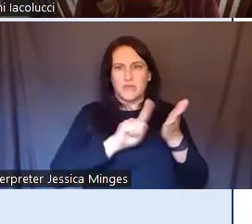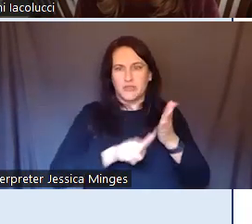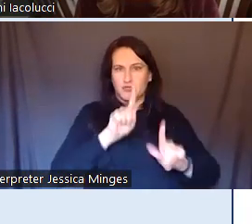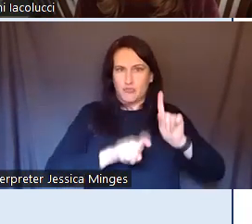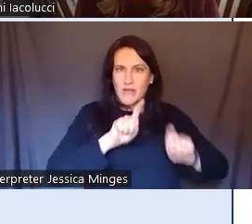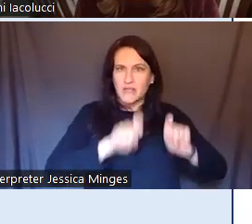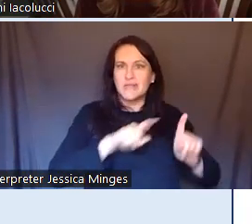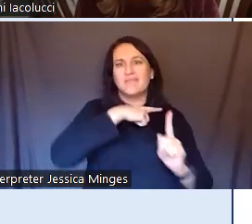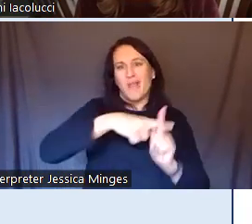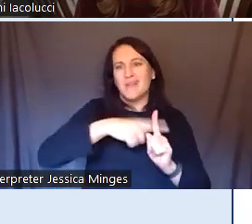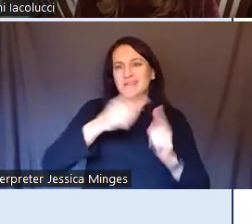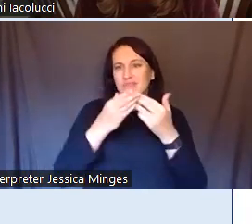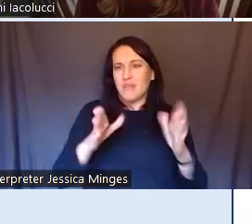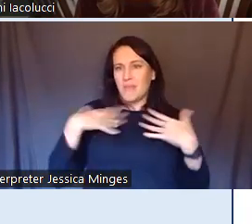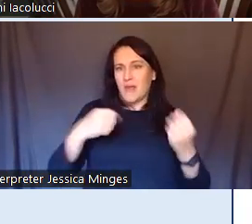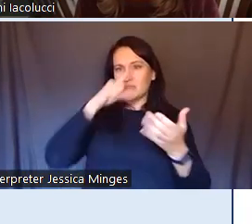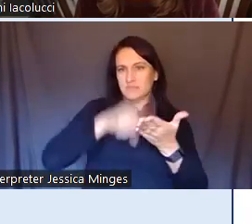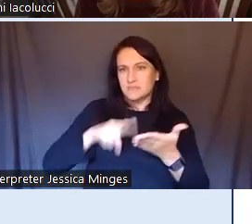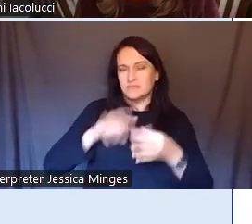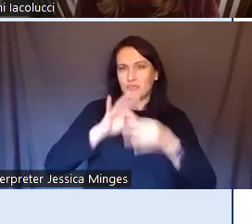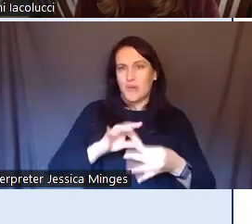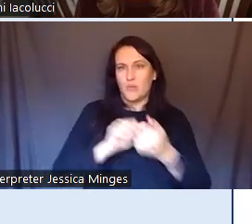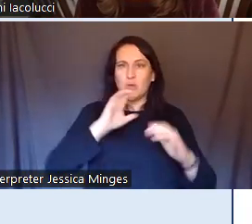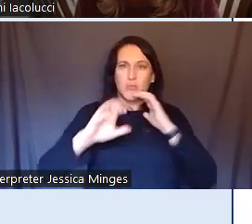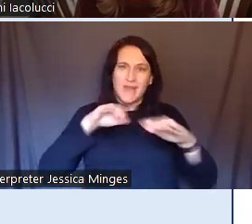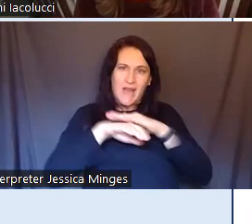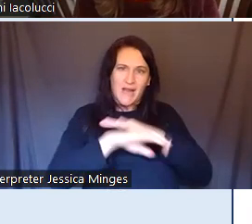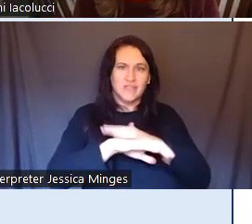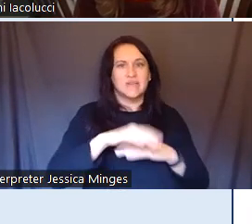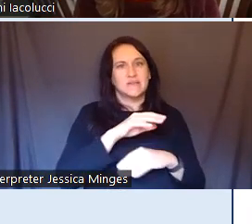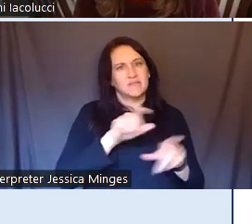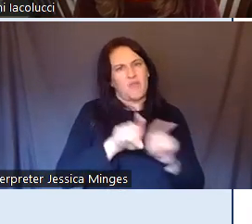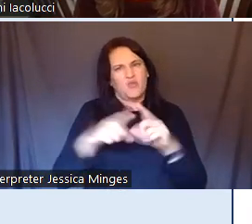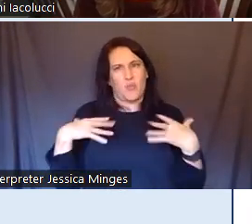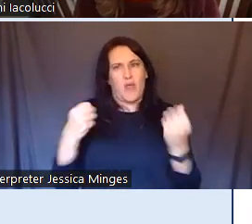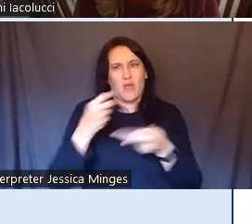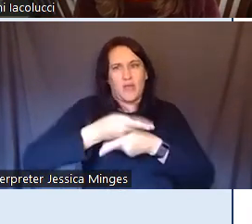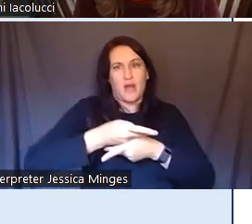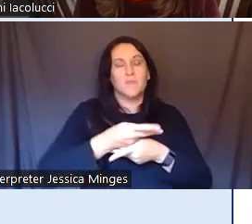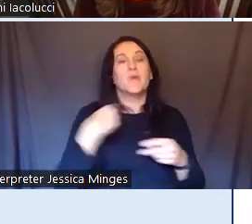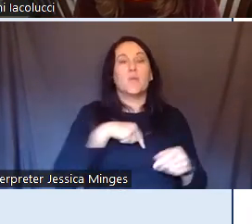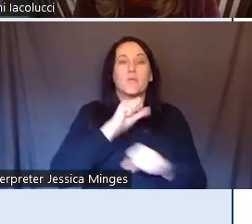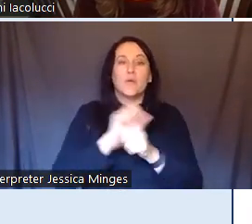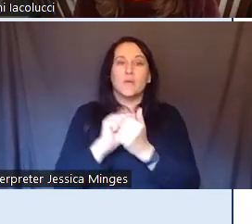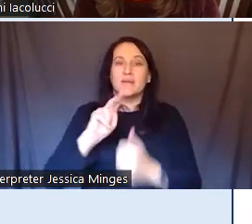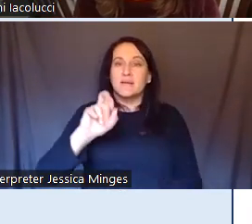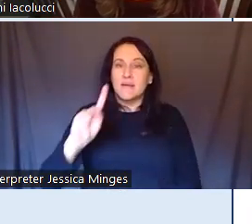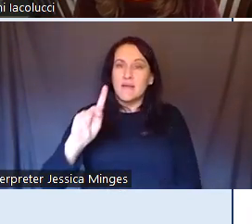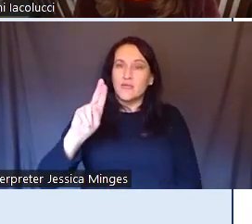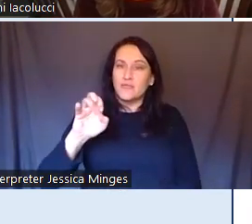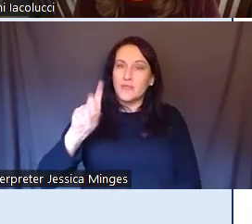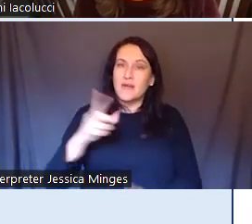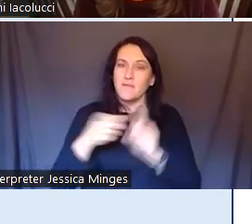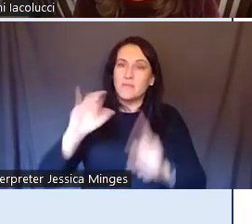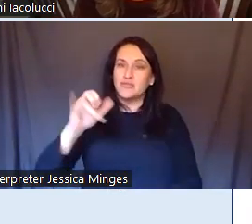health research related to communication access in healthcare. We also work with Nick Reed from Johns Hopkins, who is